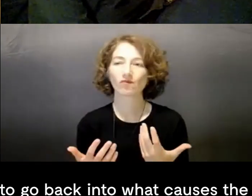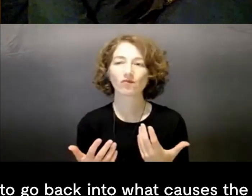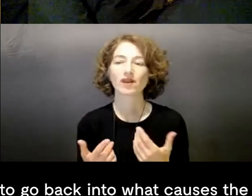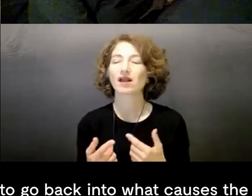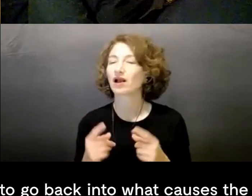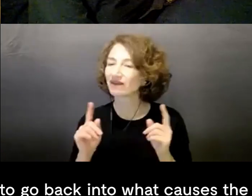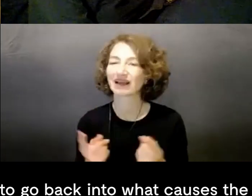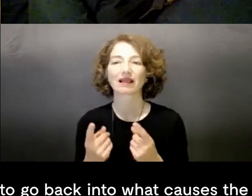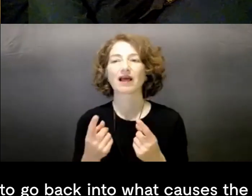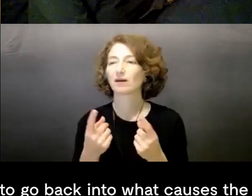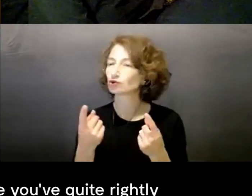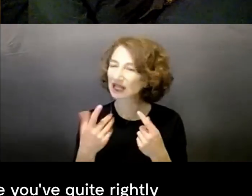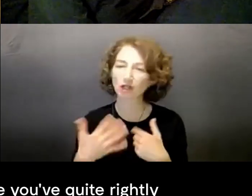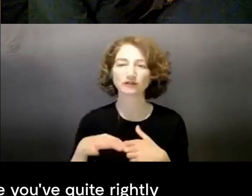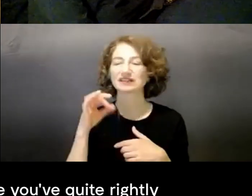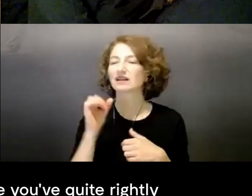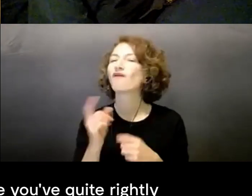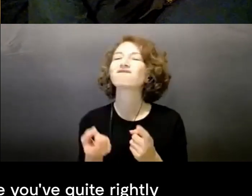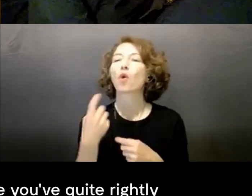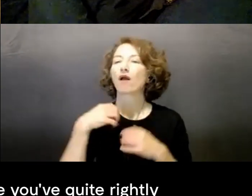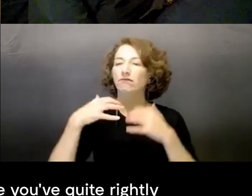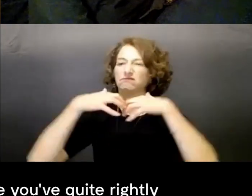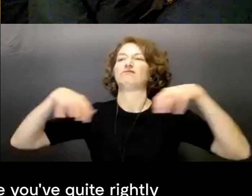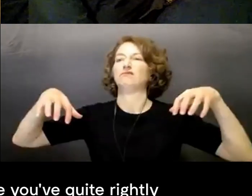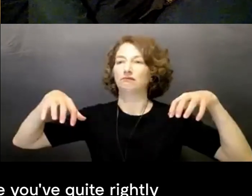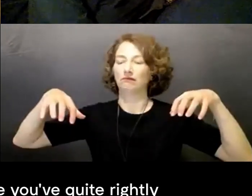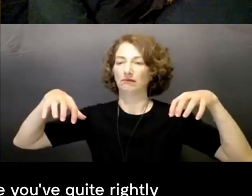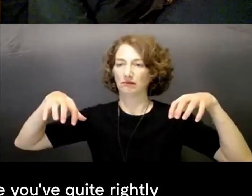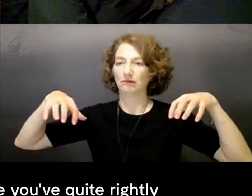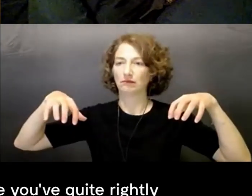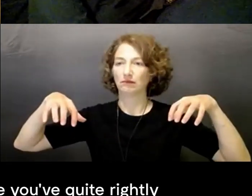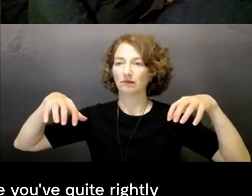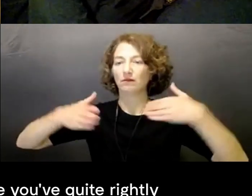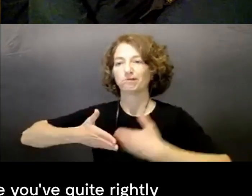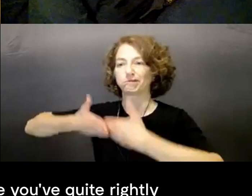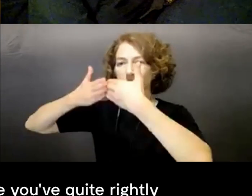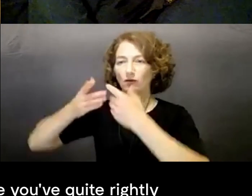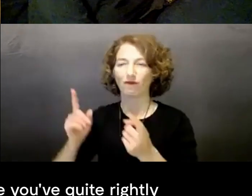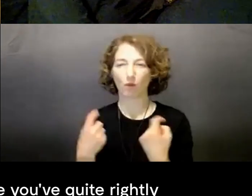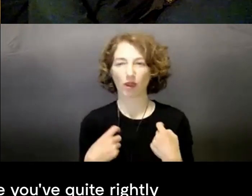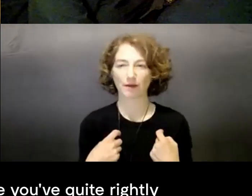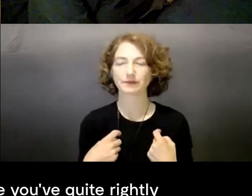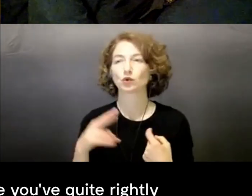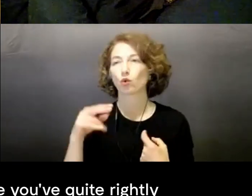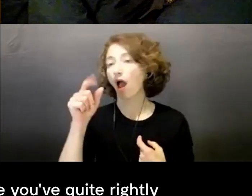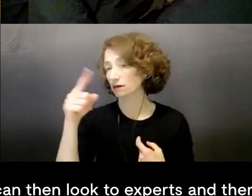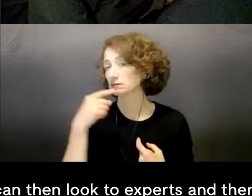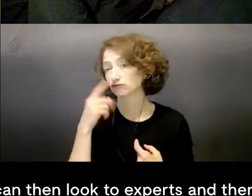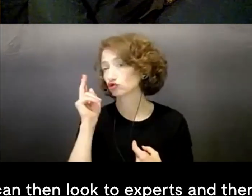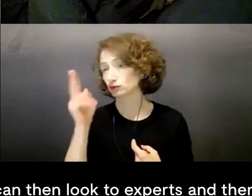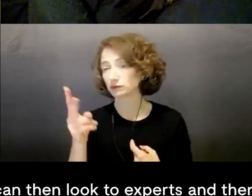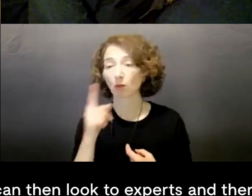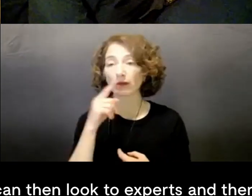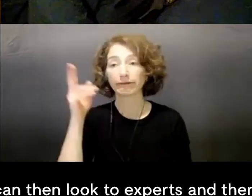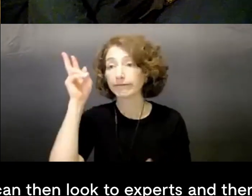segregation, where that resistance is, and then kind of, like you've quite rightly said, Noah, it's good to acknowledge a lack of expertise, because when